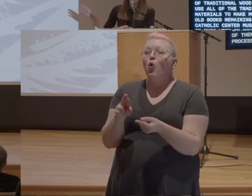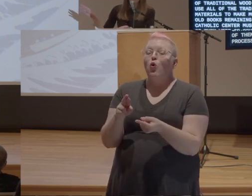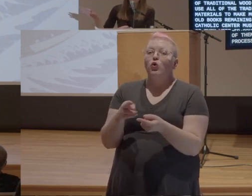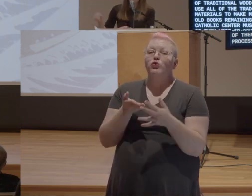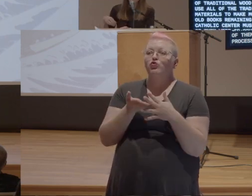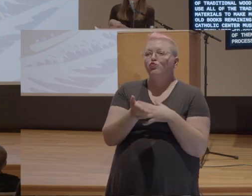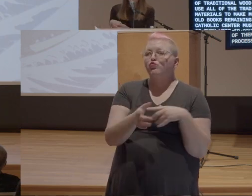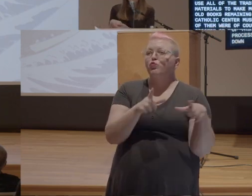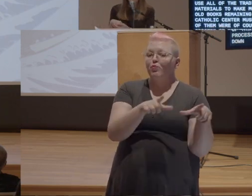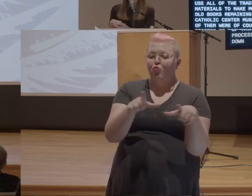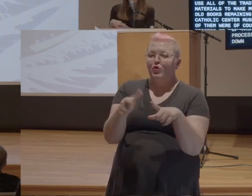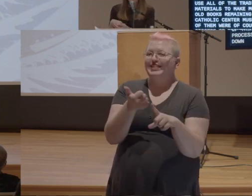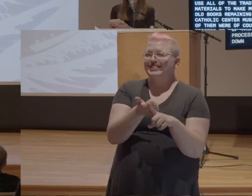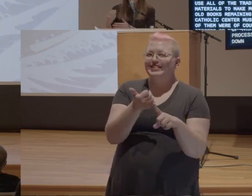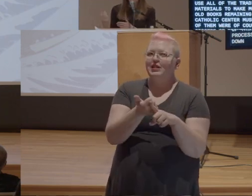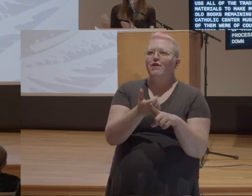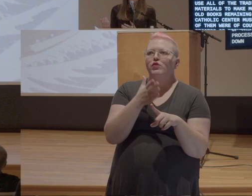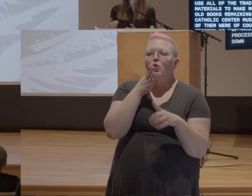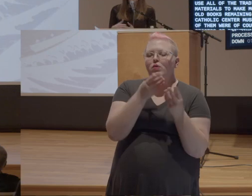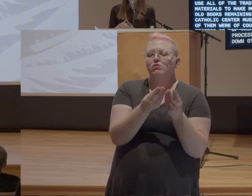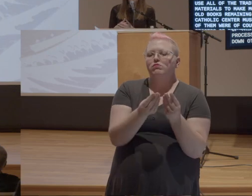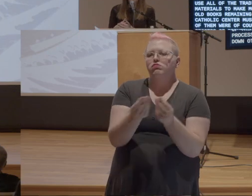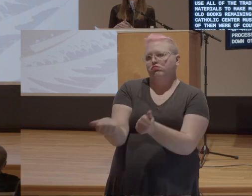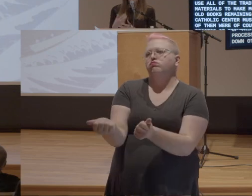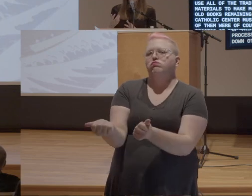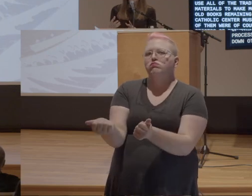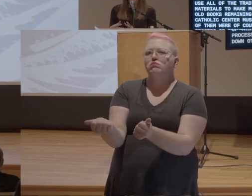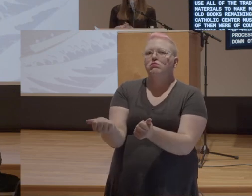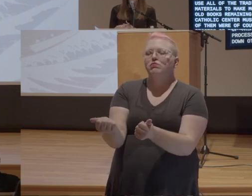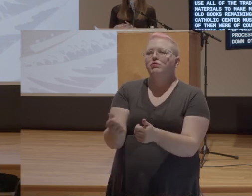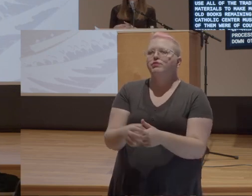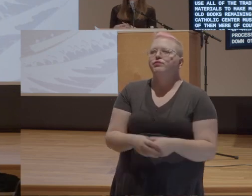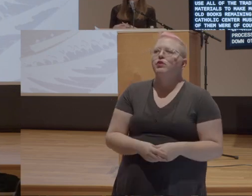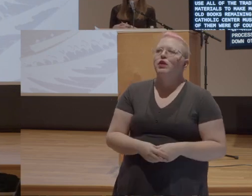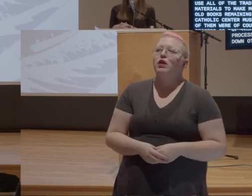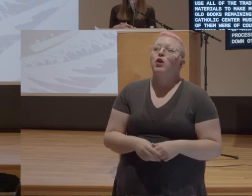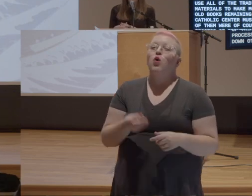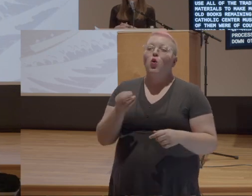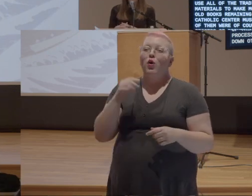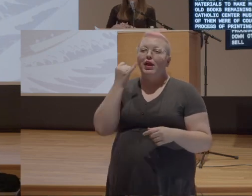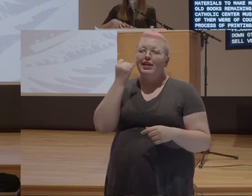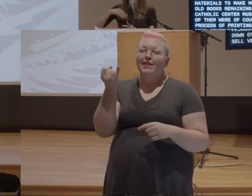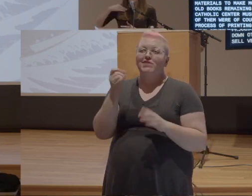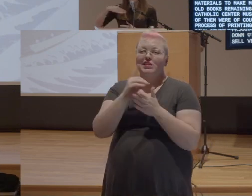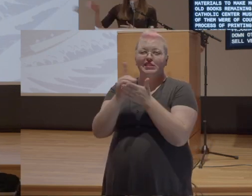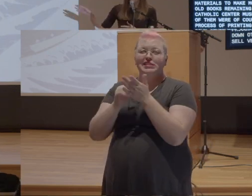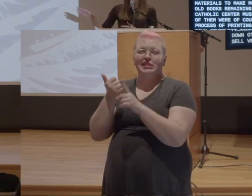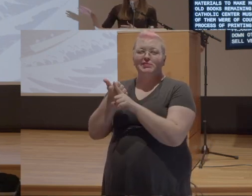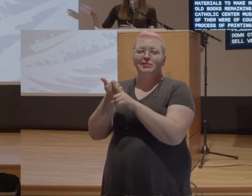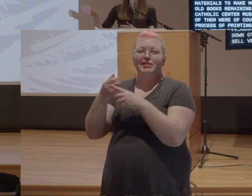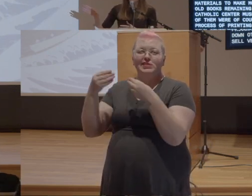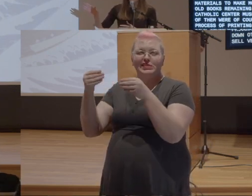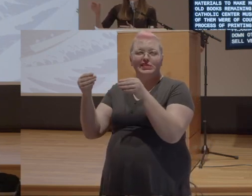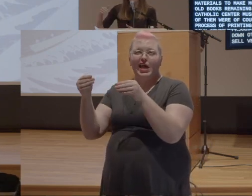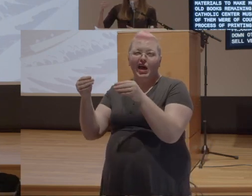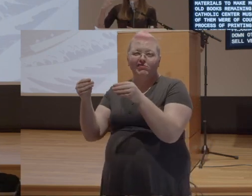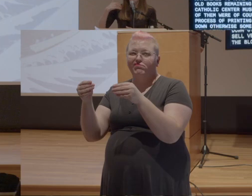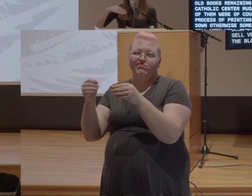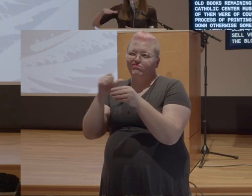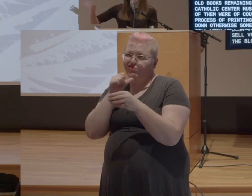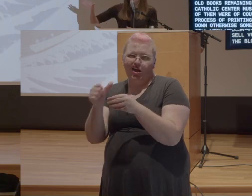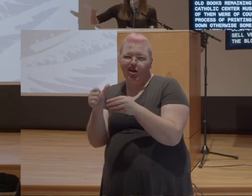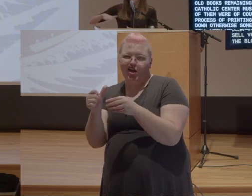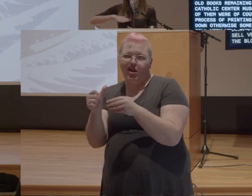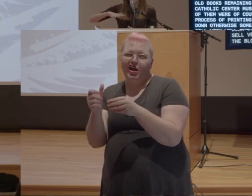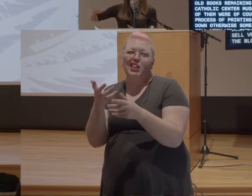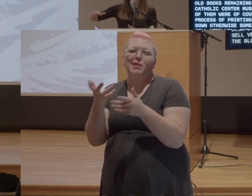worn down. Otherwise, some prints designs, if they didn't sell very well, they might completely recarve the block, so